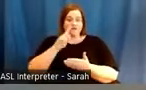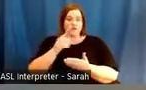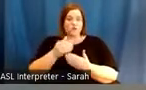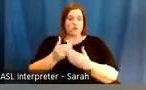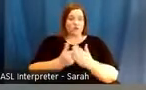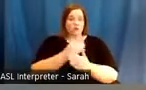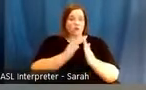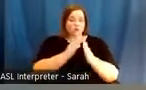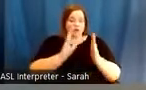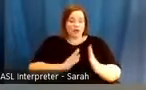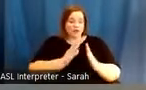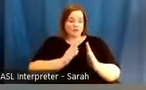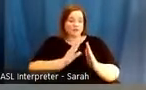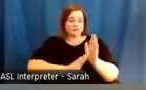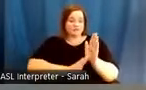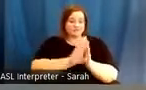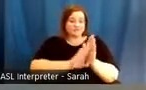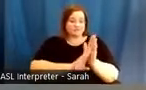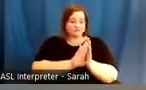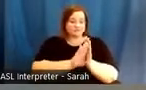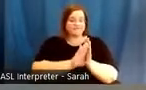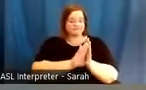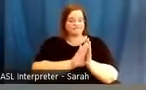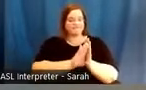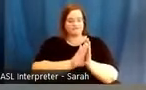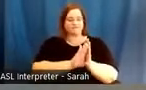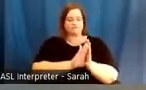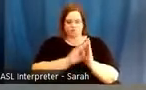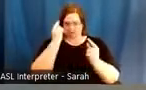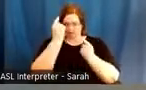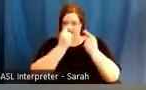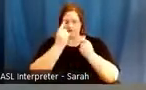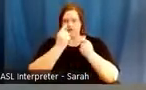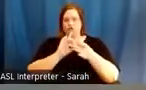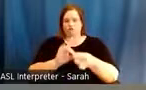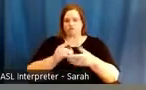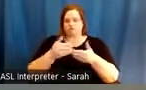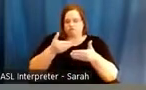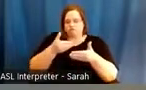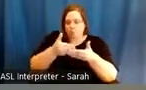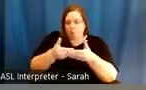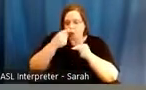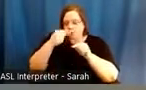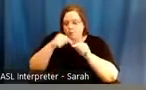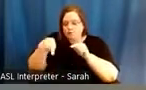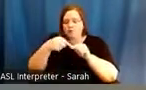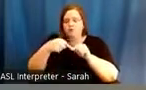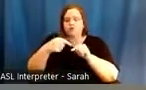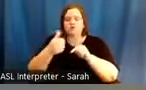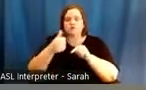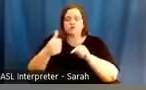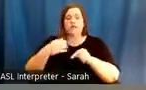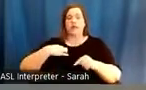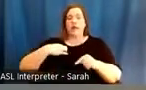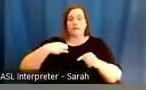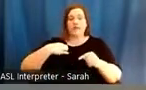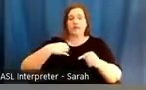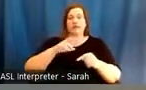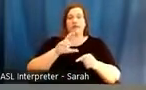housing development takes that into consideration, the applications rate, you